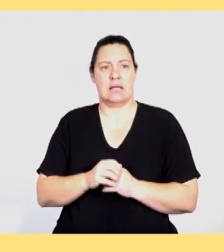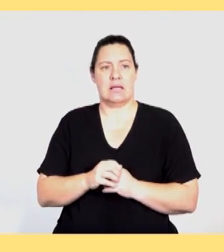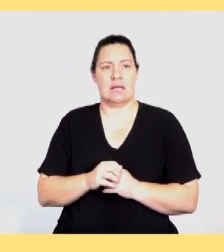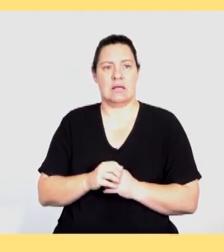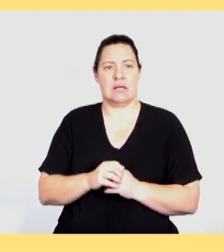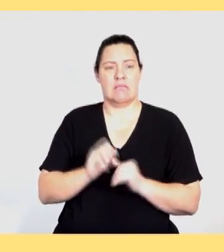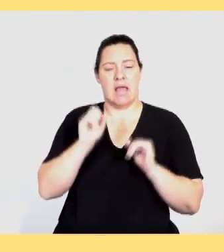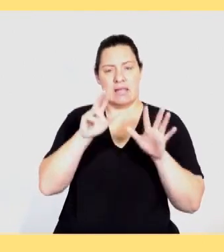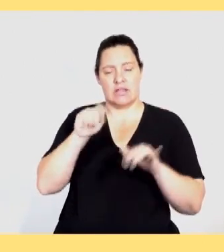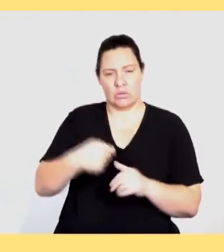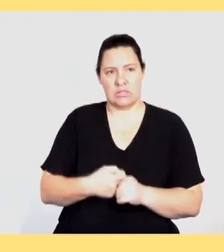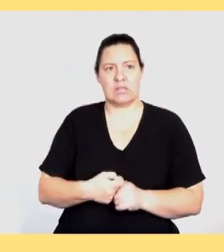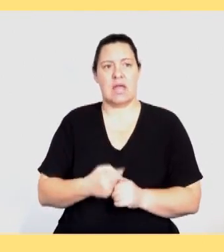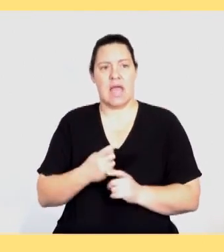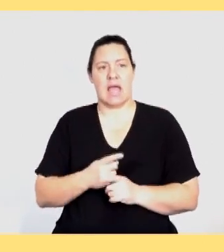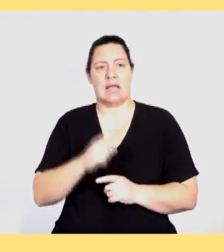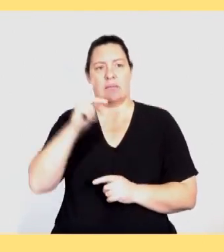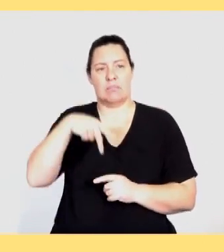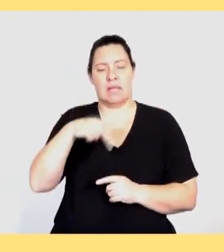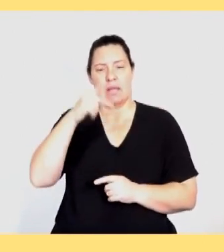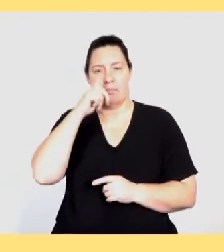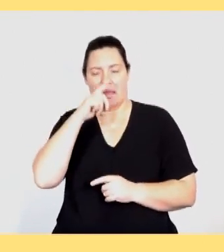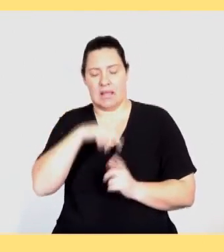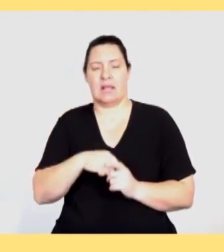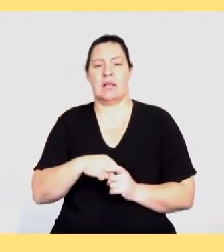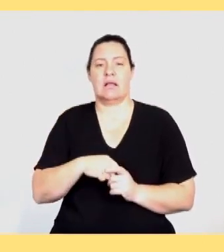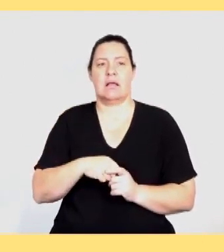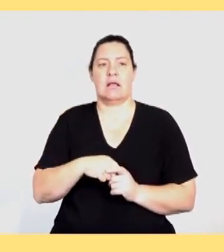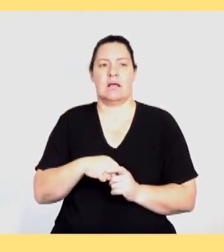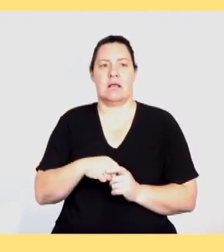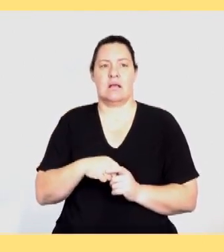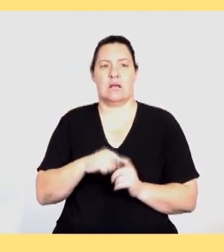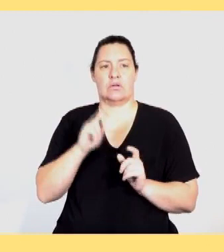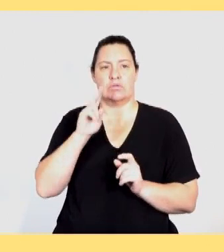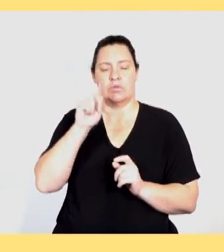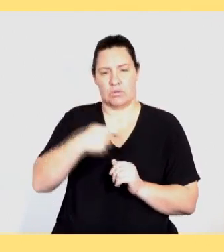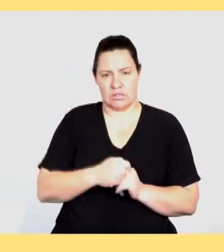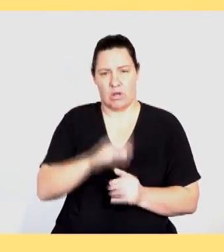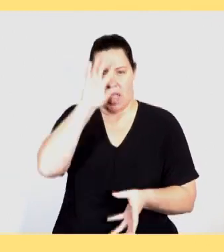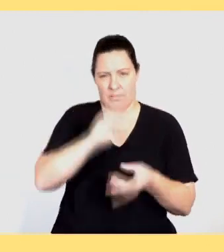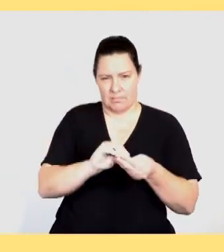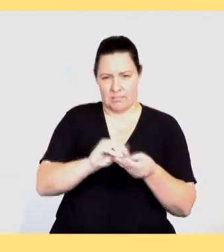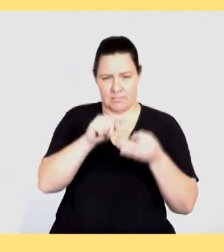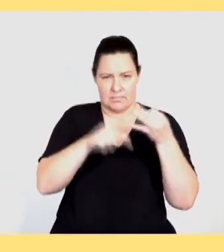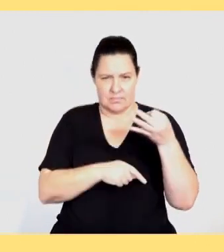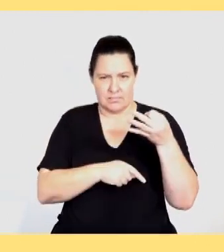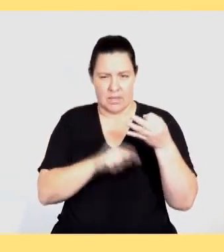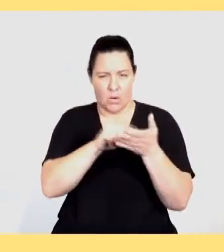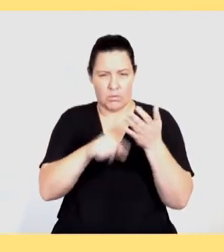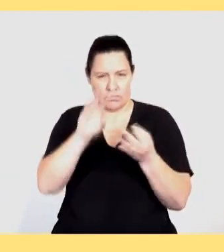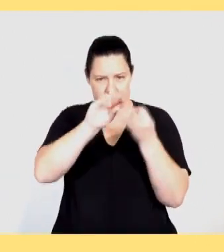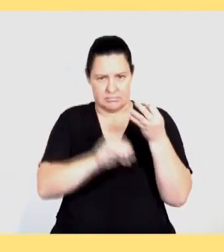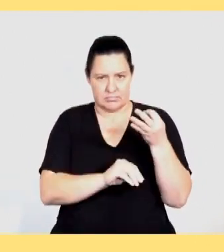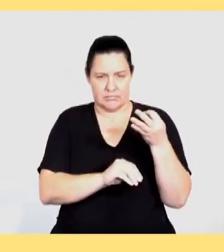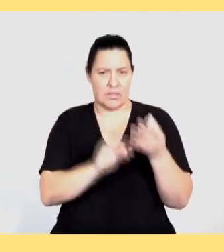to quickly punch these figures in your calculator. 10,000 plus 18,000 plus 2,000. Punch